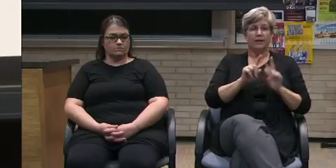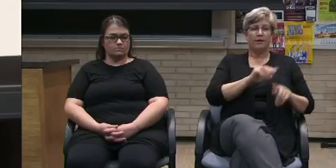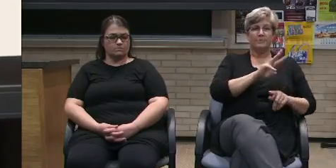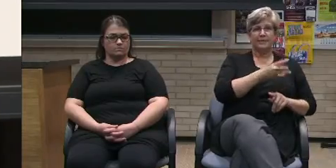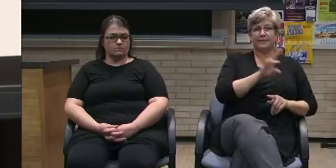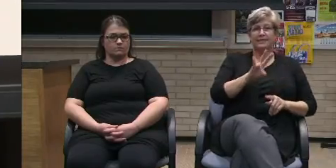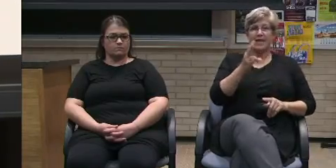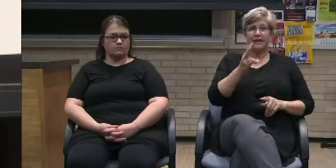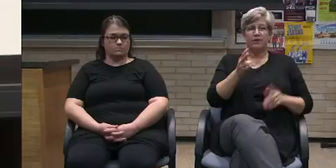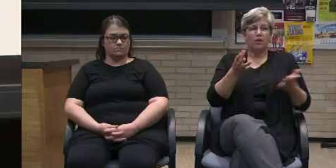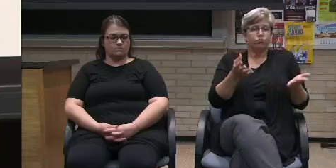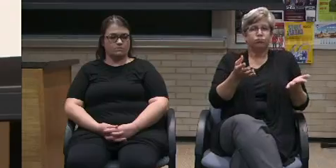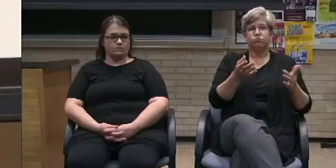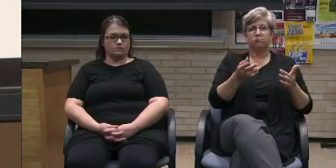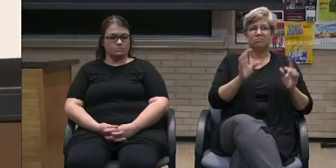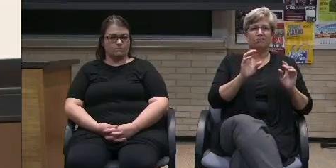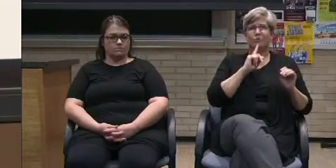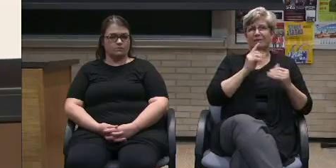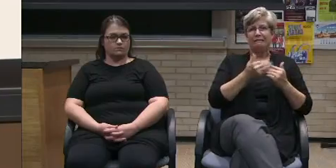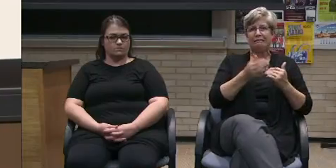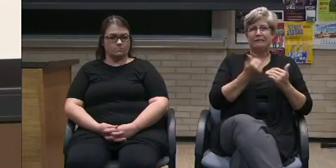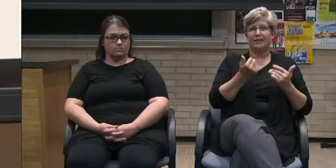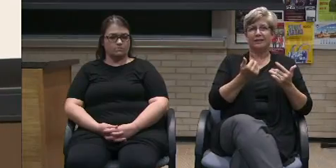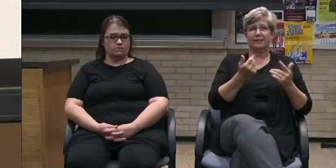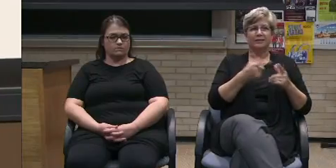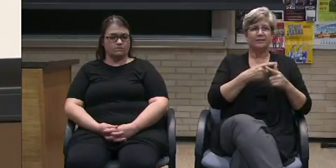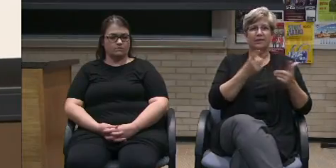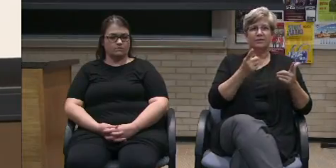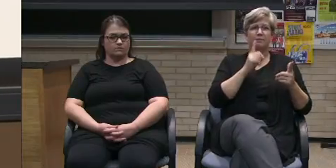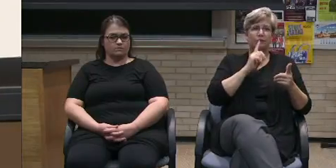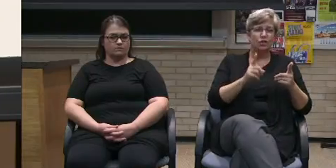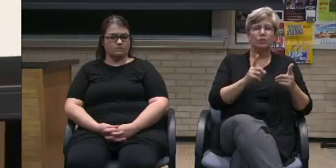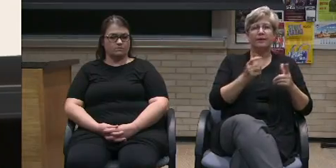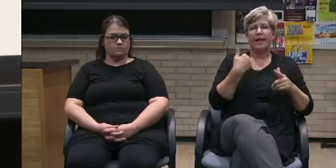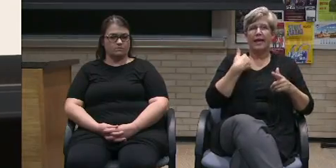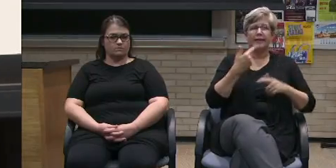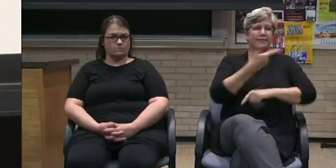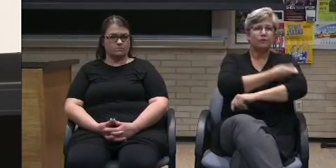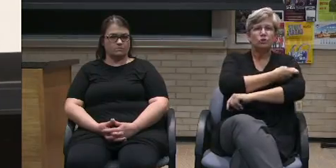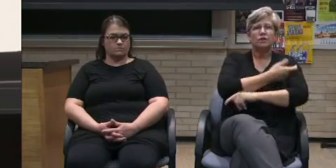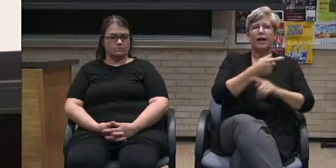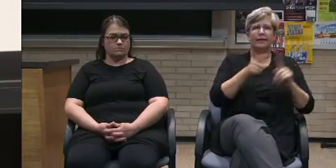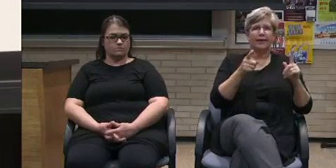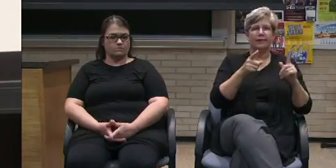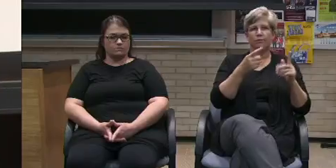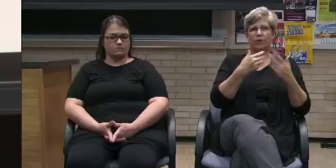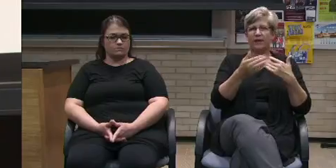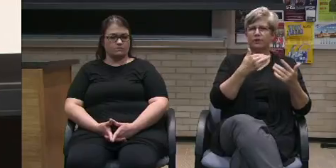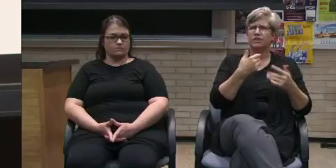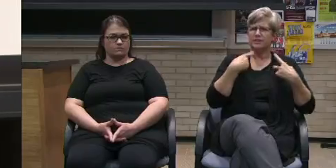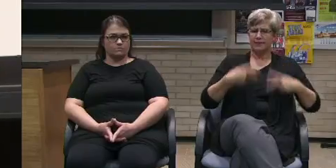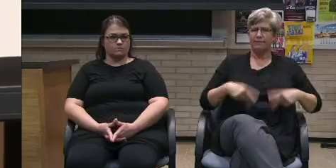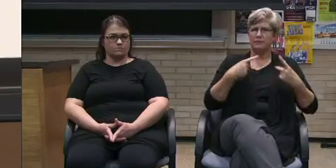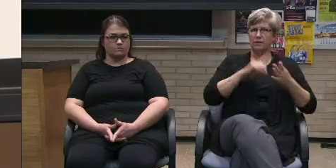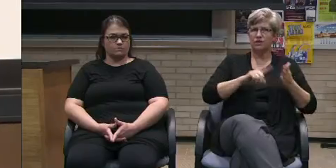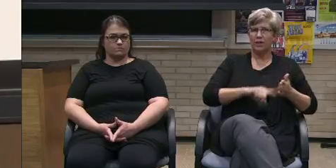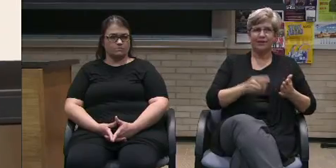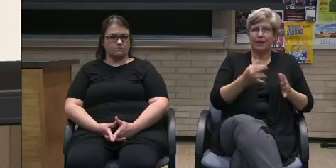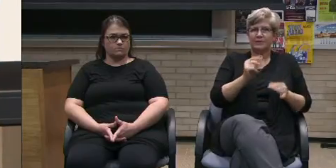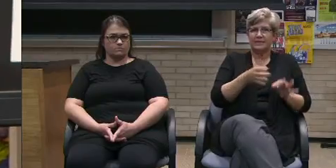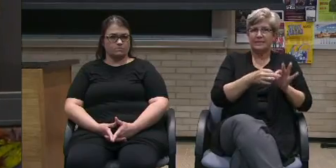there wasn't a lot I needed to do besides make sure that he had his meningitis shot and his flu shot and his checkup. But we